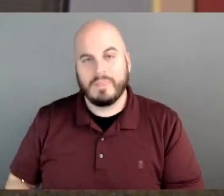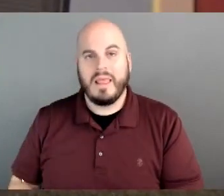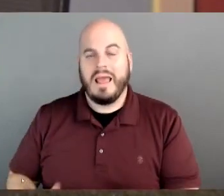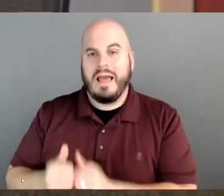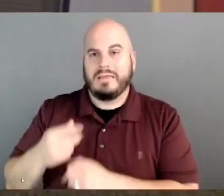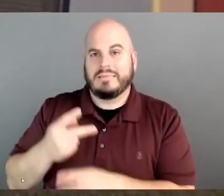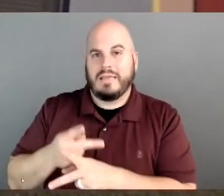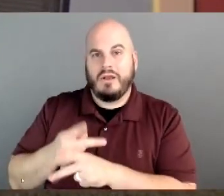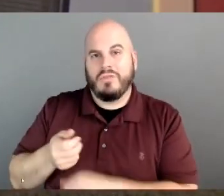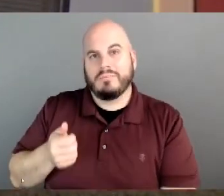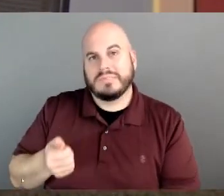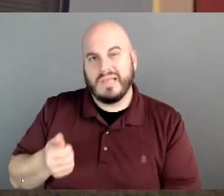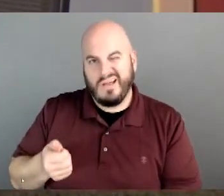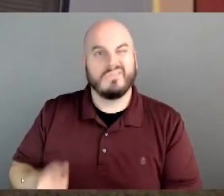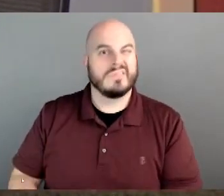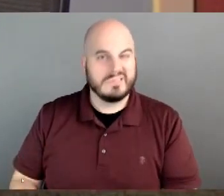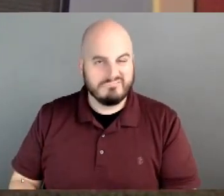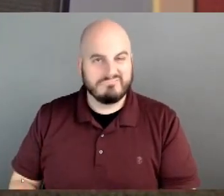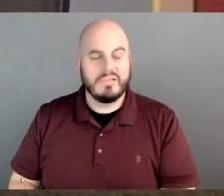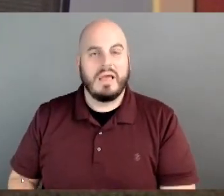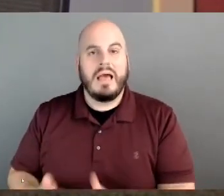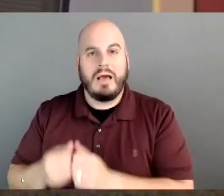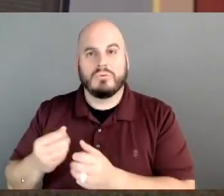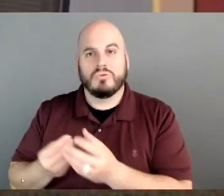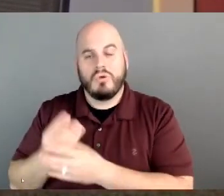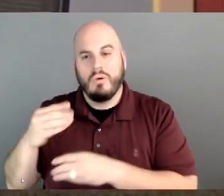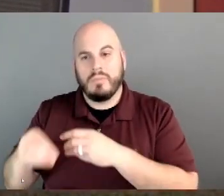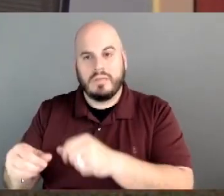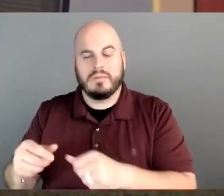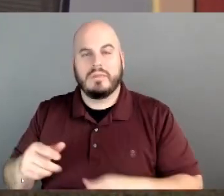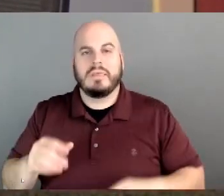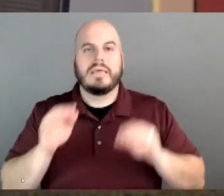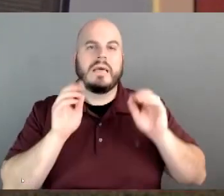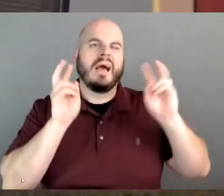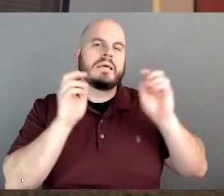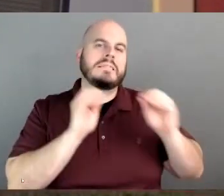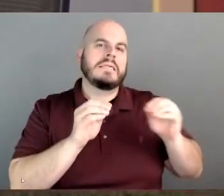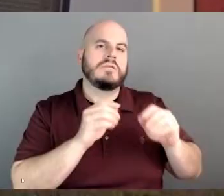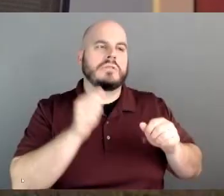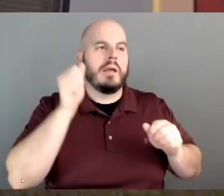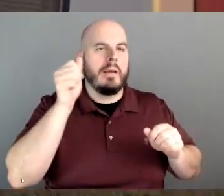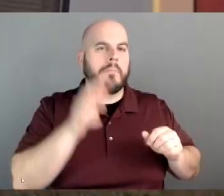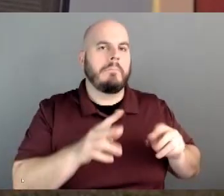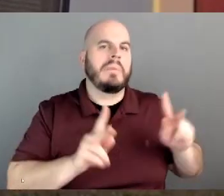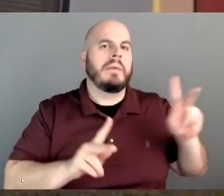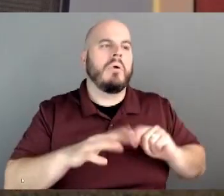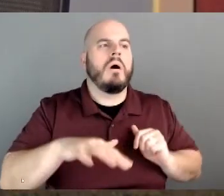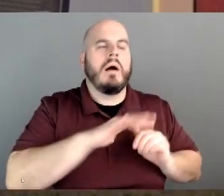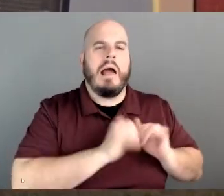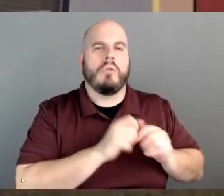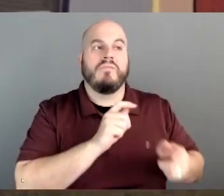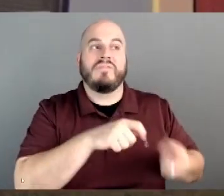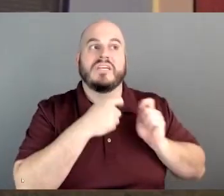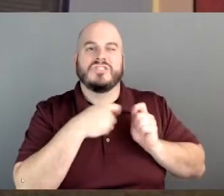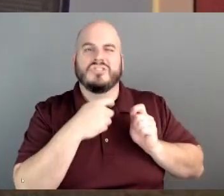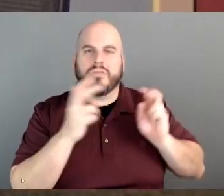then they will be able to teach men how to fish. So I thank you for that work. I look forward to seeing